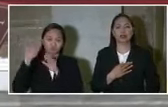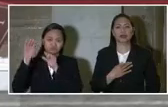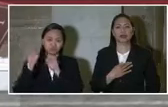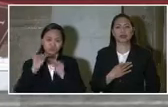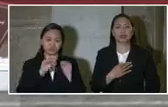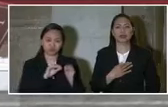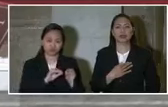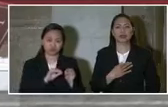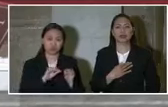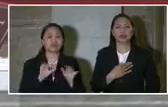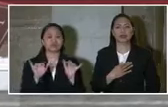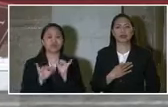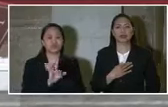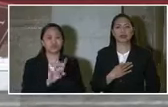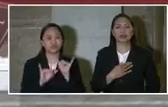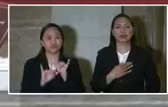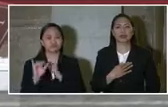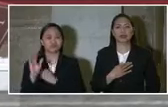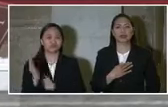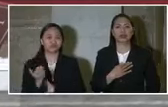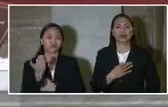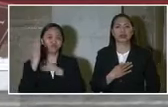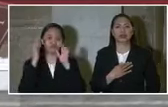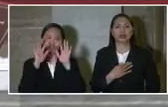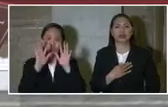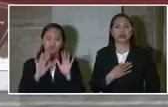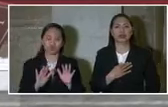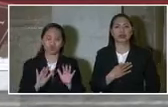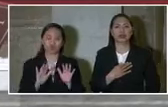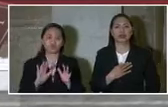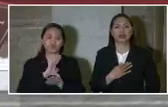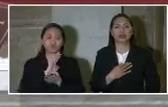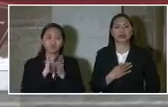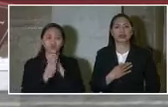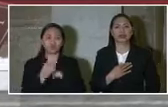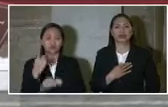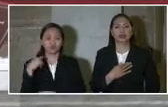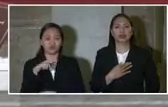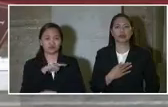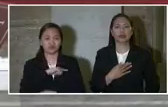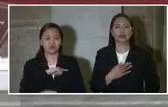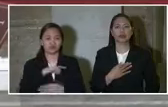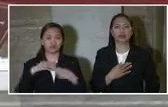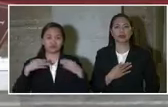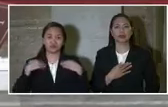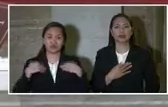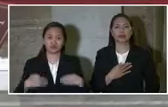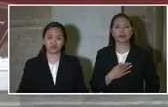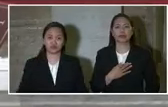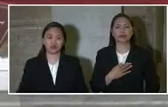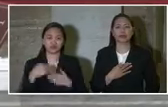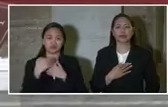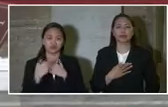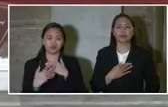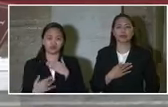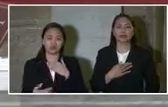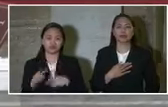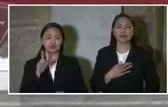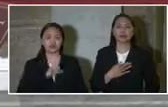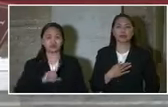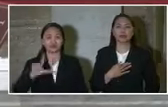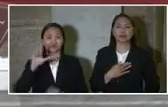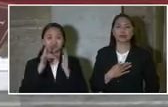them like the dewfall, so that they may become for us the body and blood of